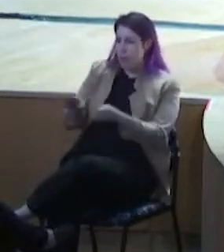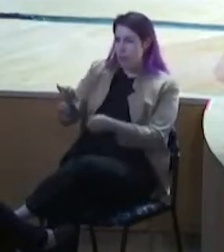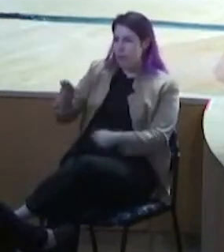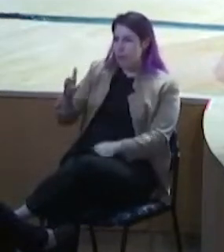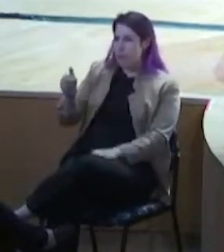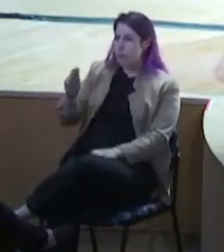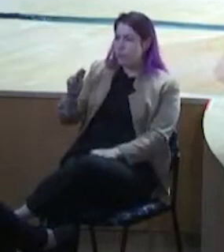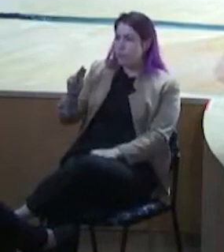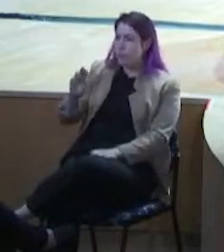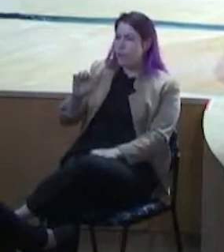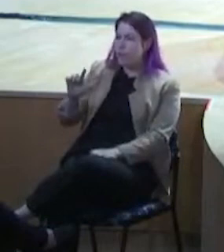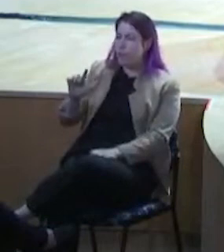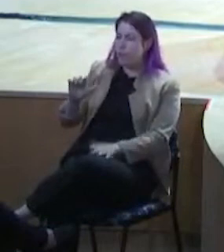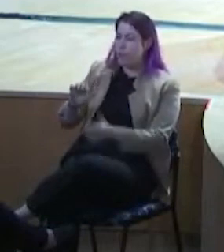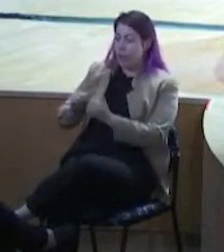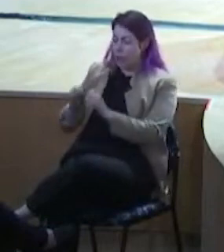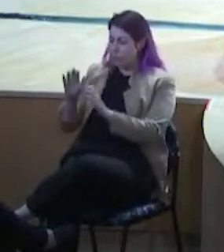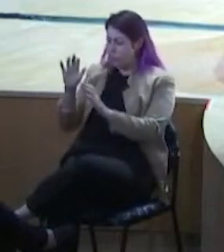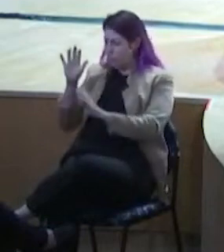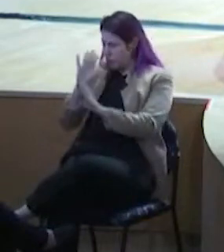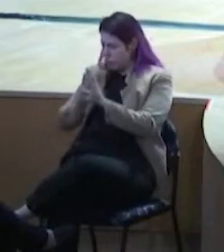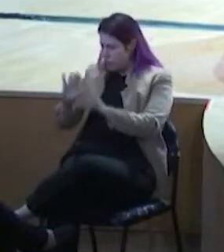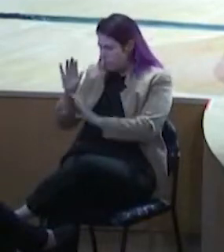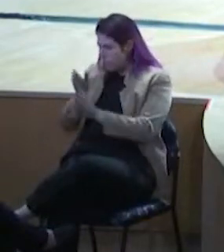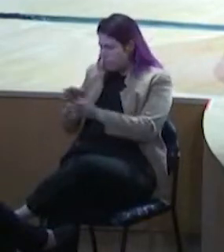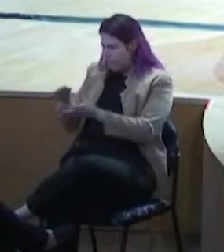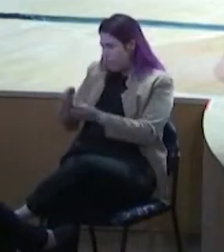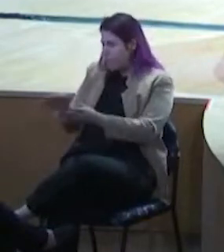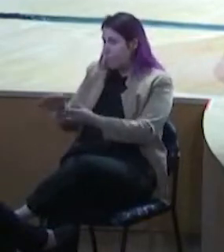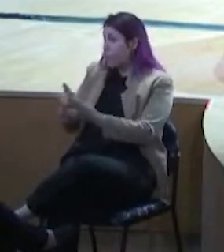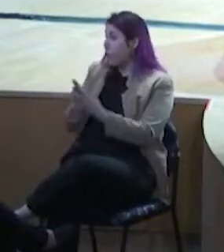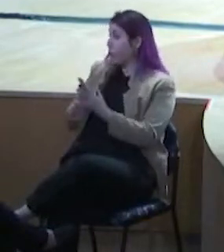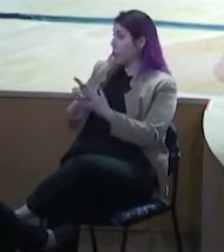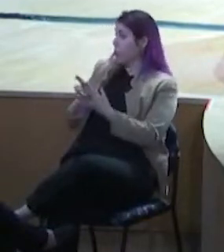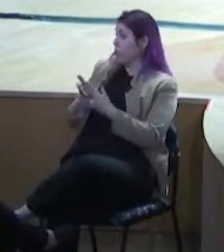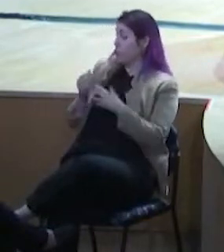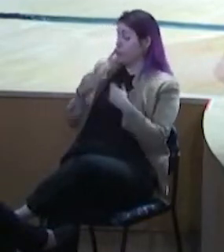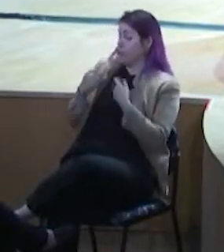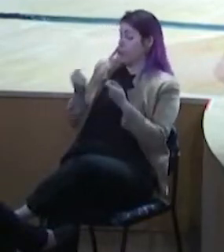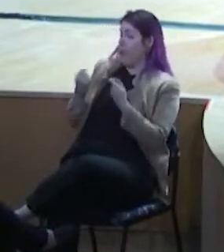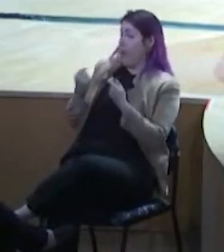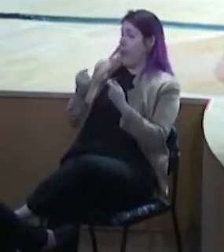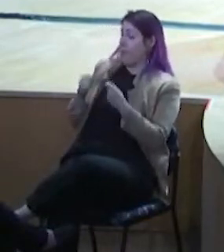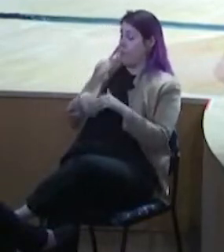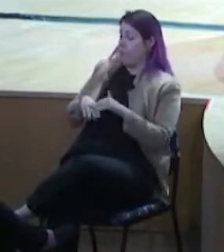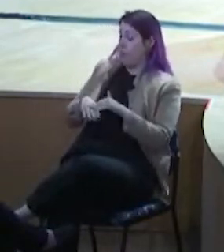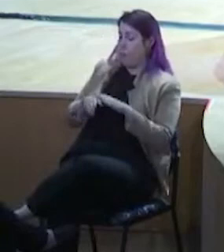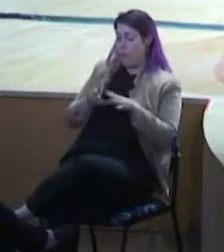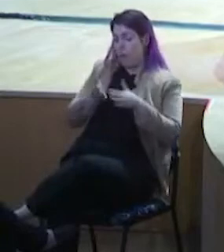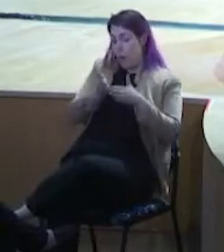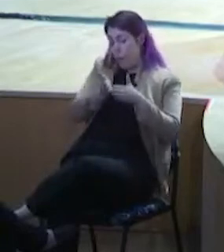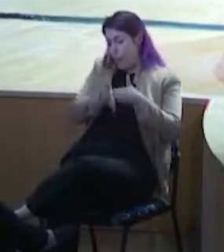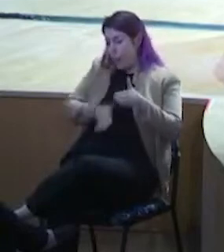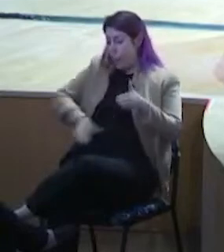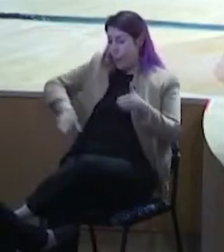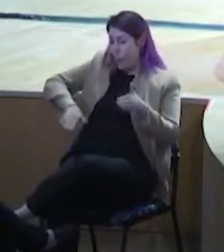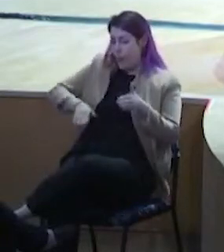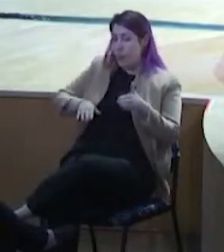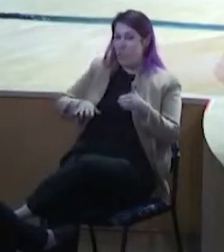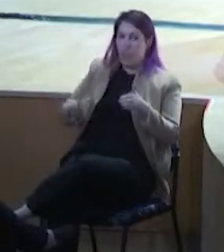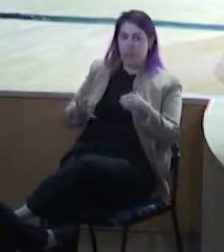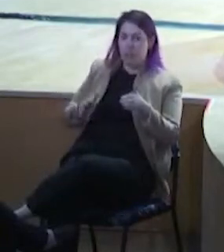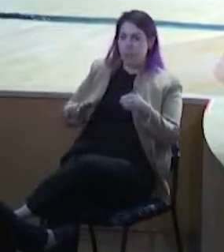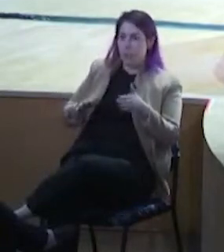maintain the chinampa is through dragging mud from the bottom of the lake. We're talking about shallow